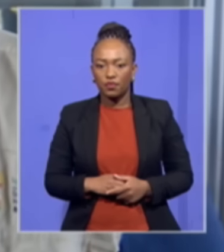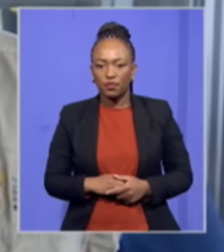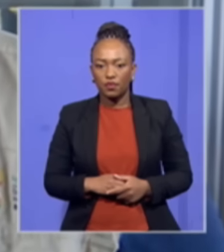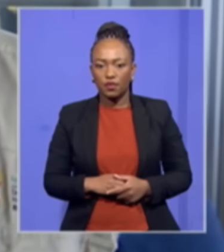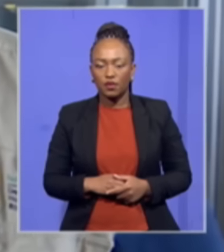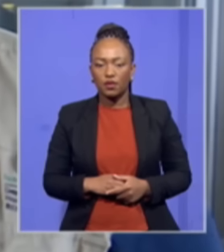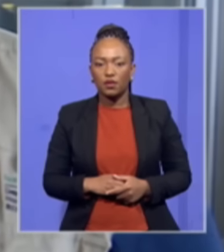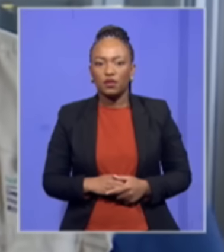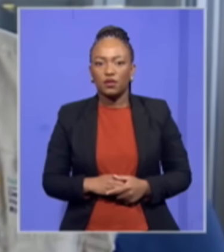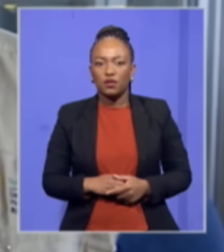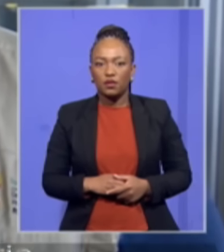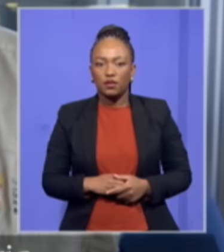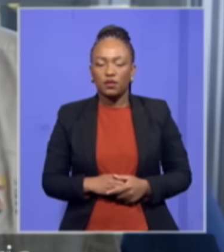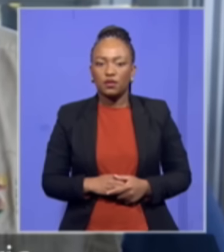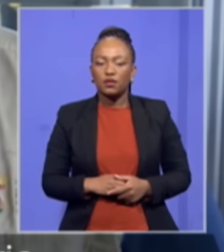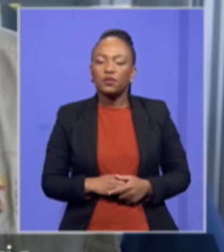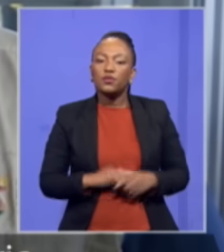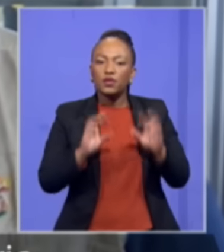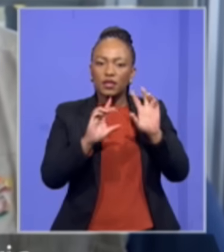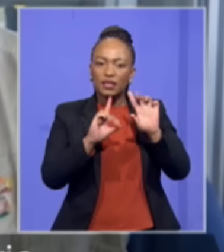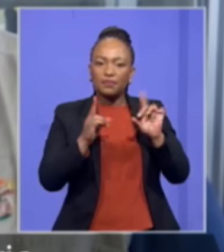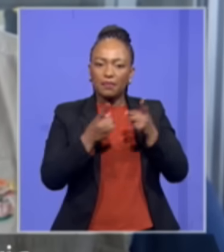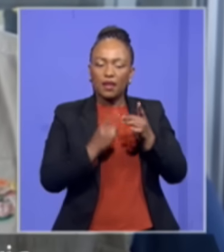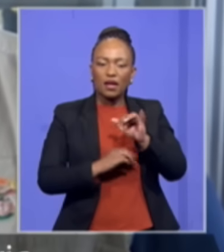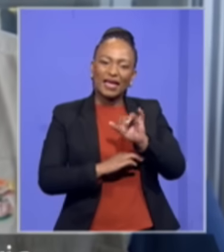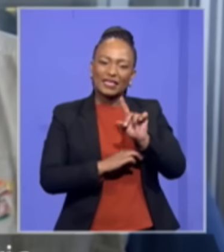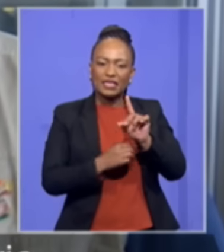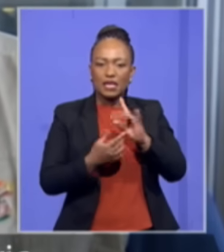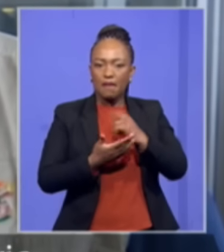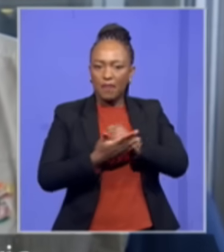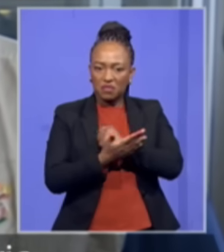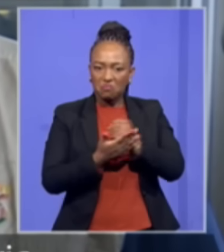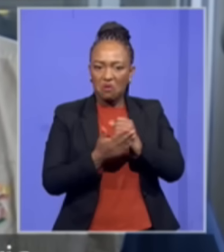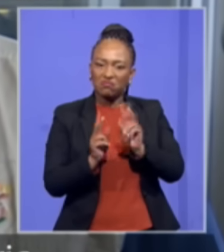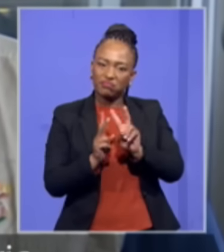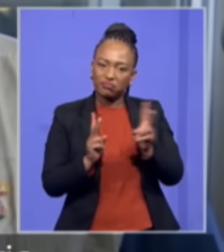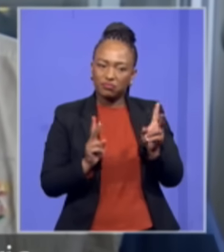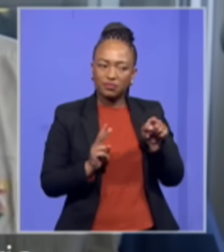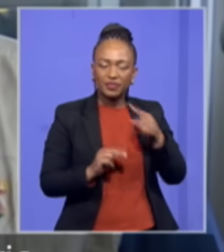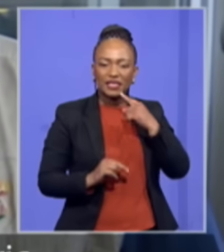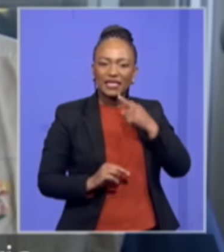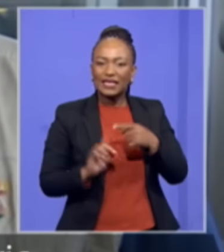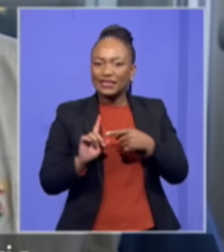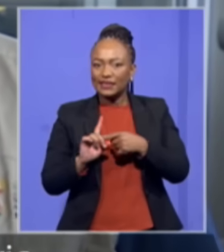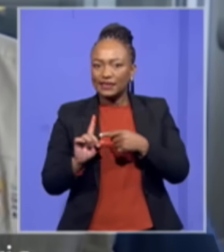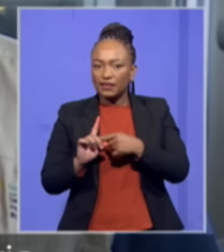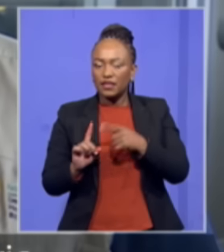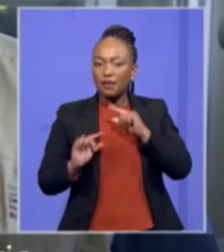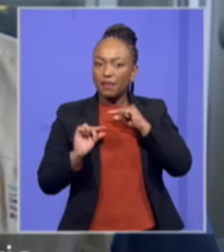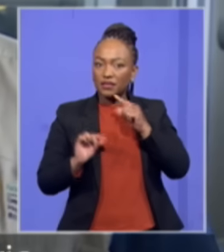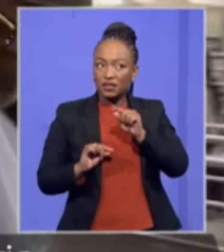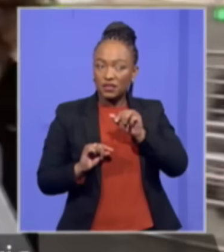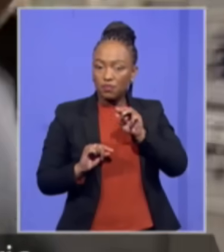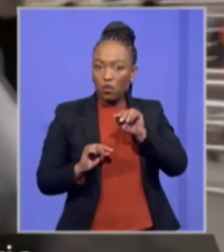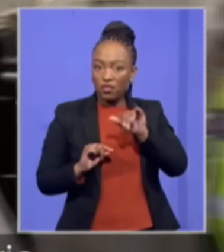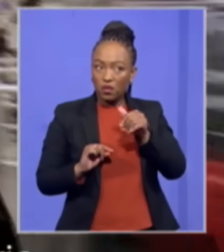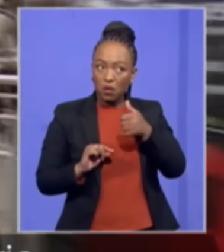The Department of Home Affairs would declare Omotoso as an undesirable person after he leaves the country.